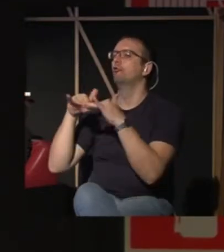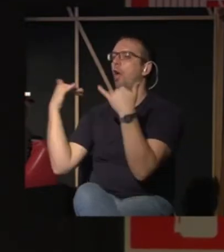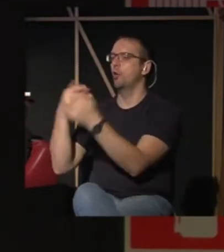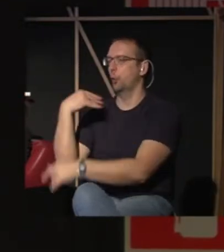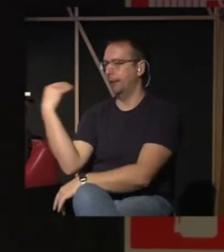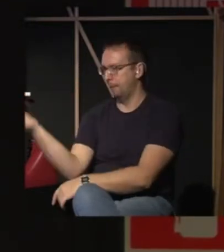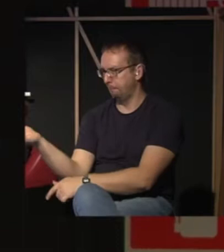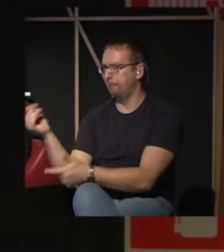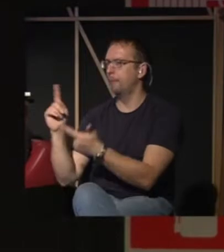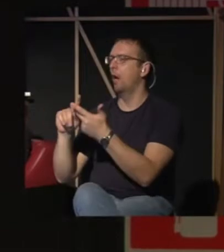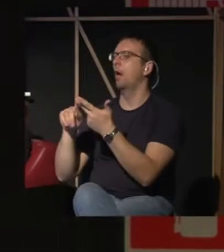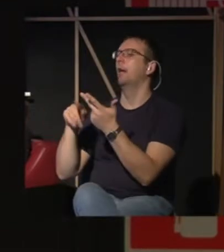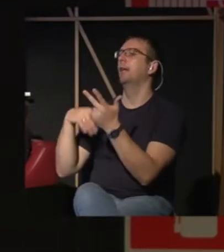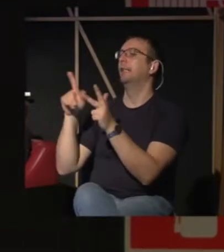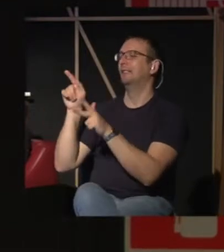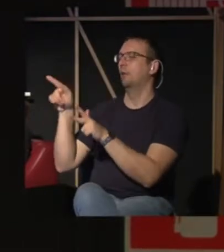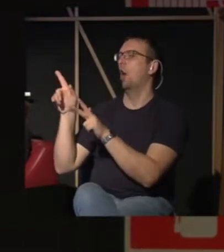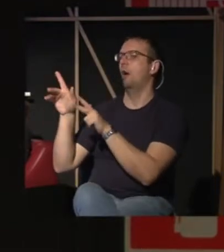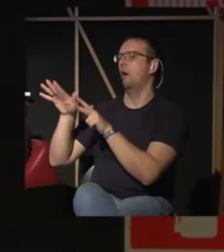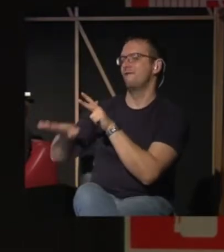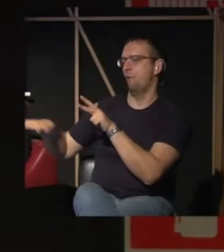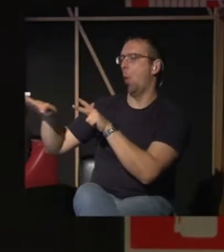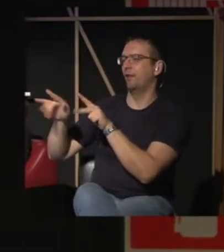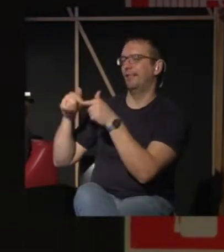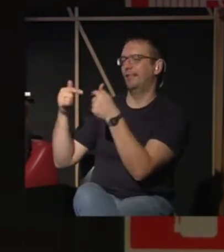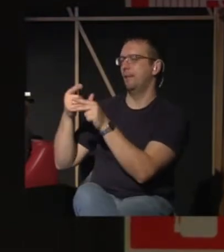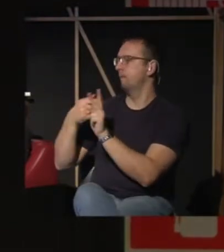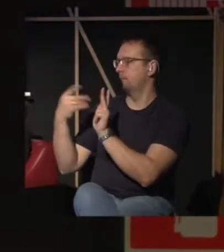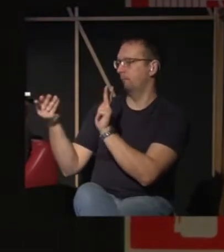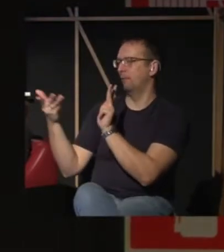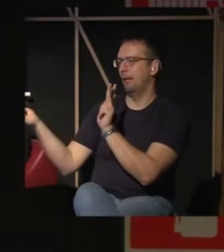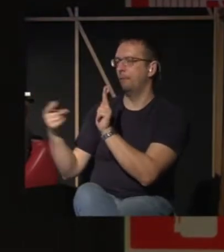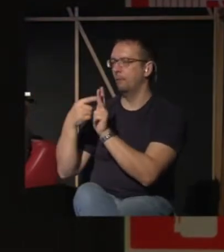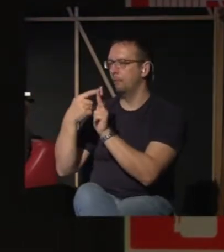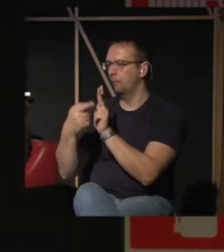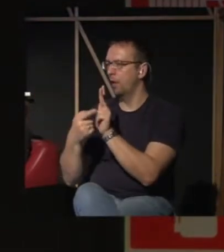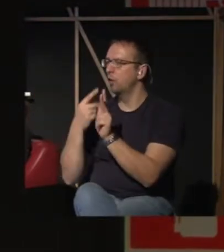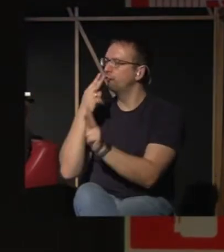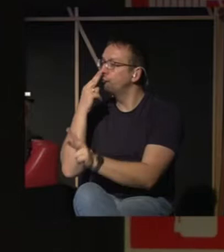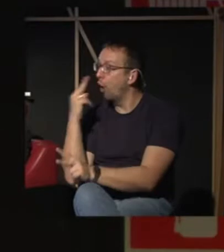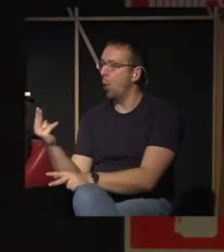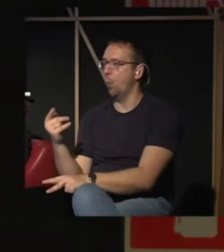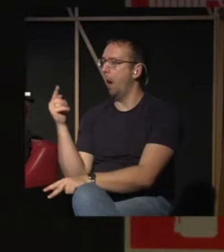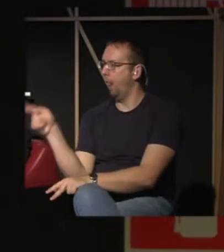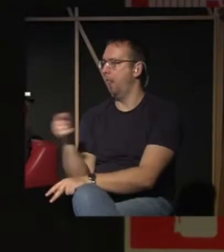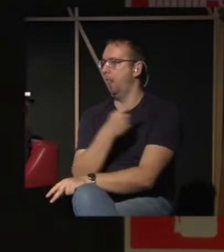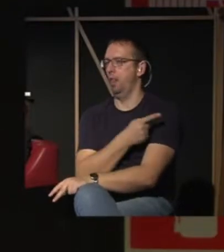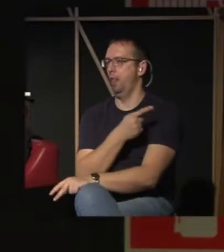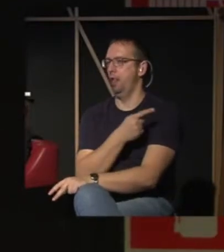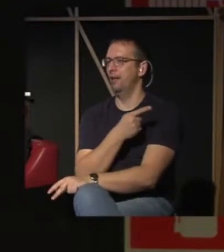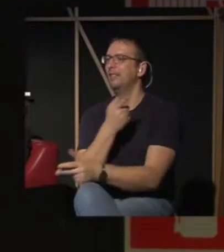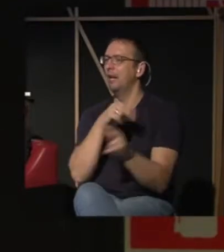order for that feedback to be taken into consideration before the next match occurred. The same thing happened as well